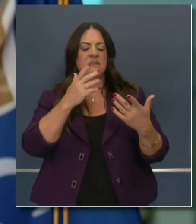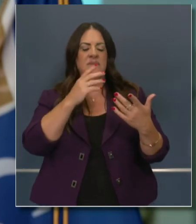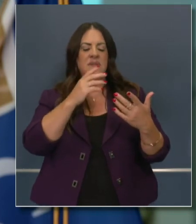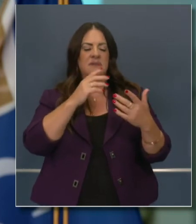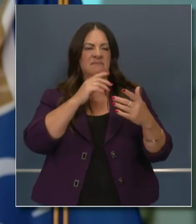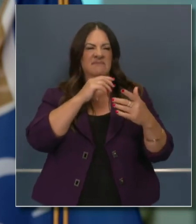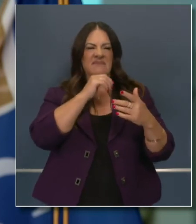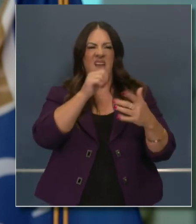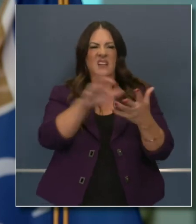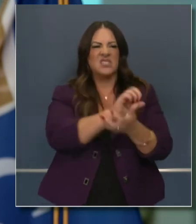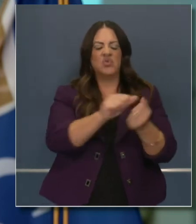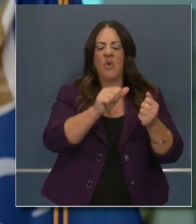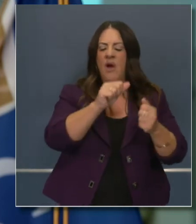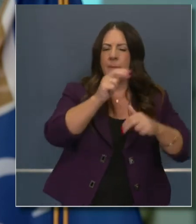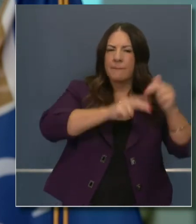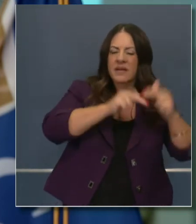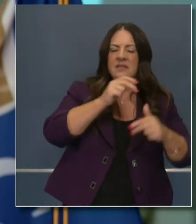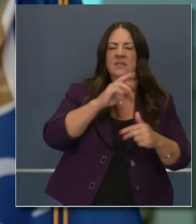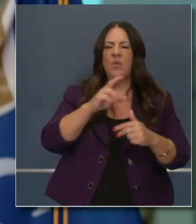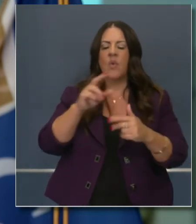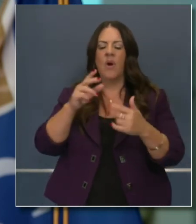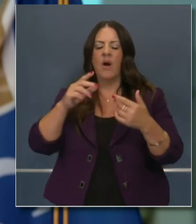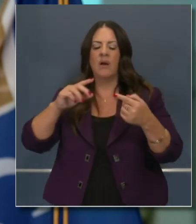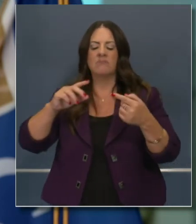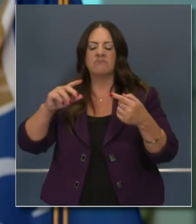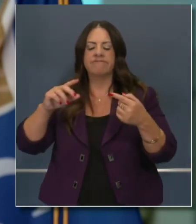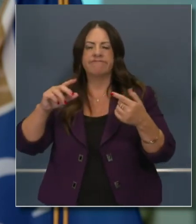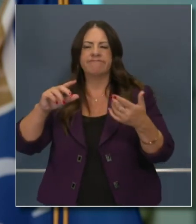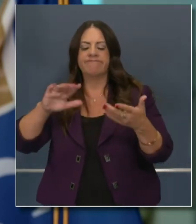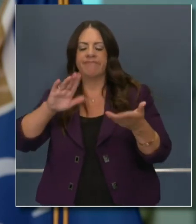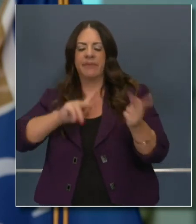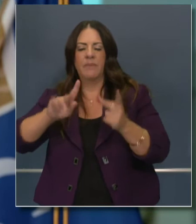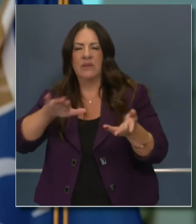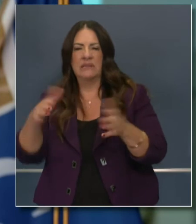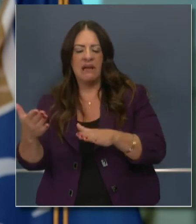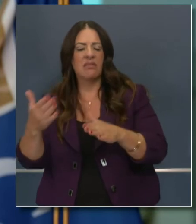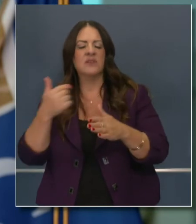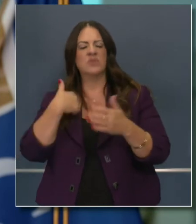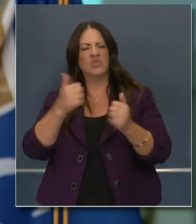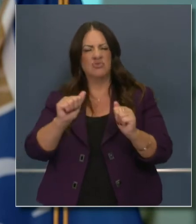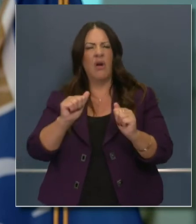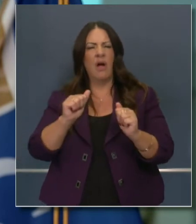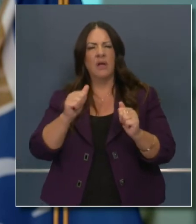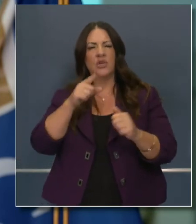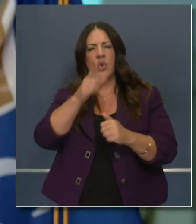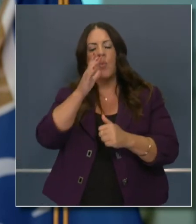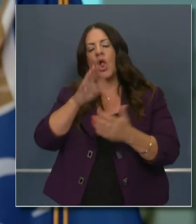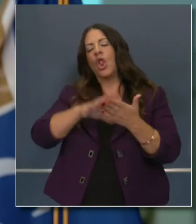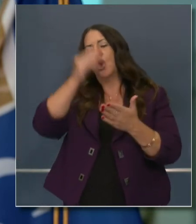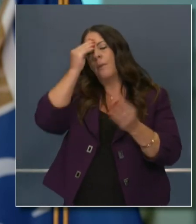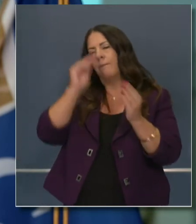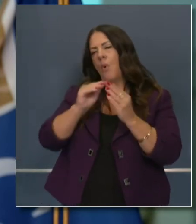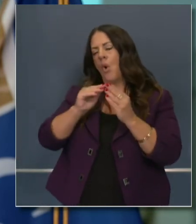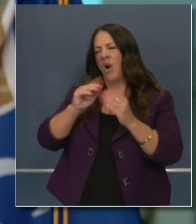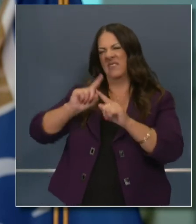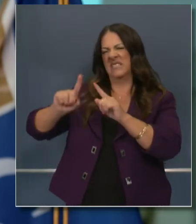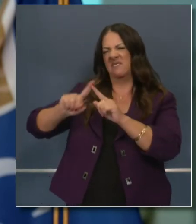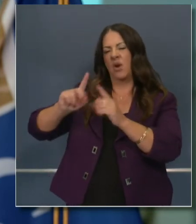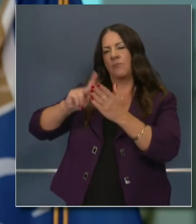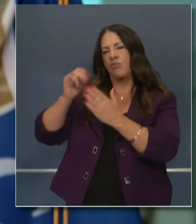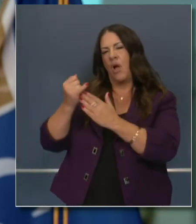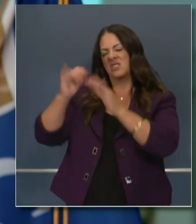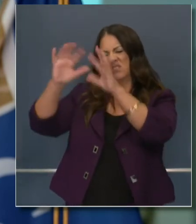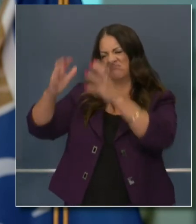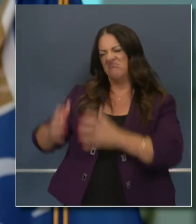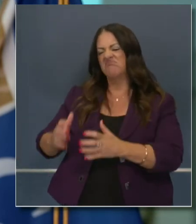issues related to mobility. And so you'll be hearing a lot more about those efforts in the coming weeks. In addition to that,